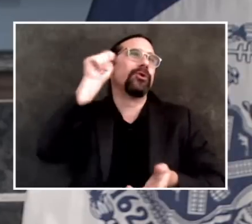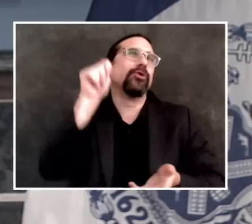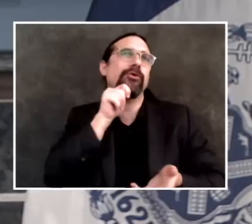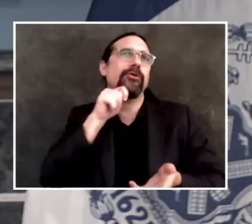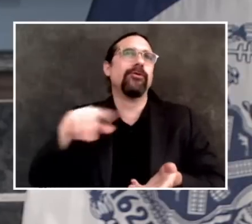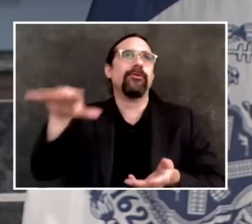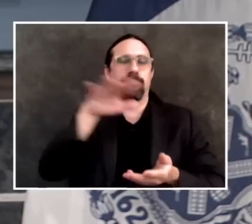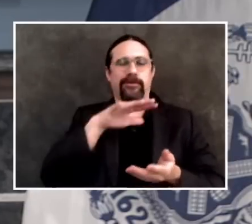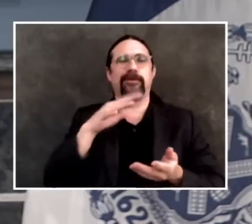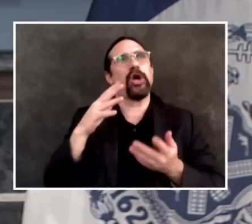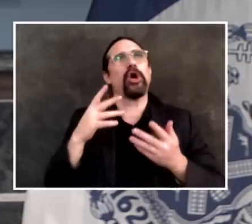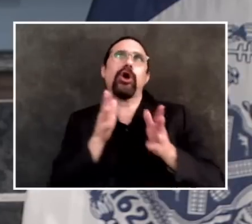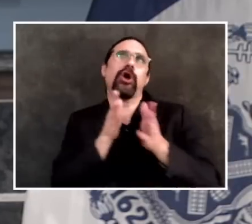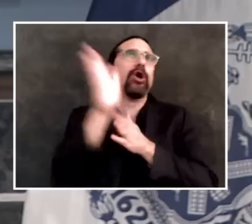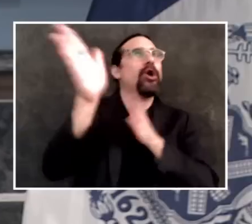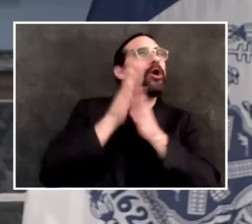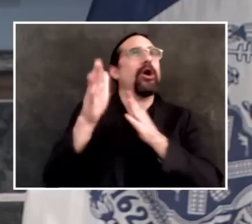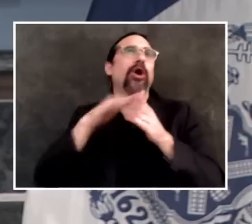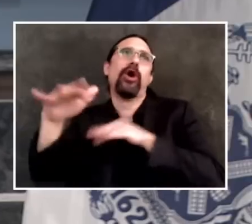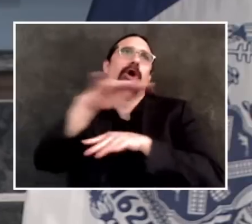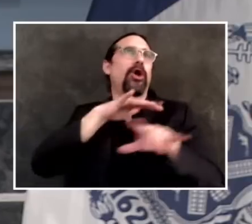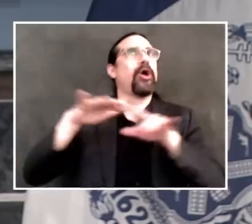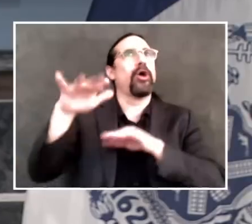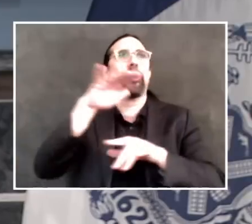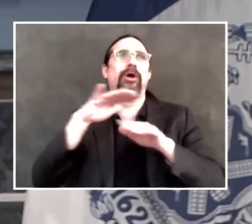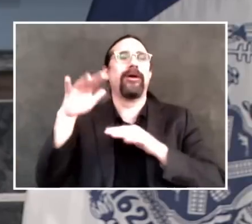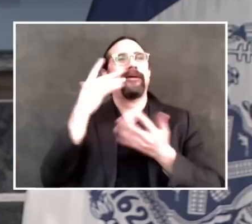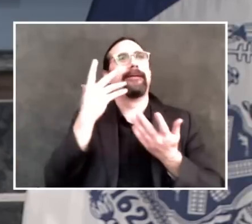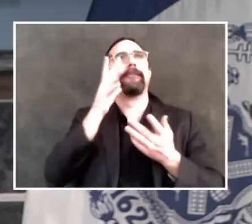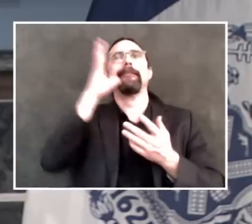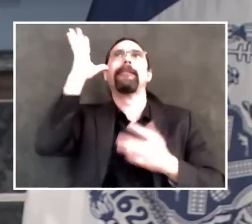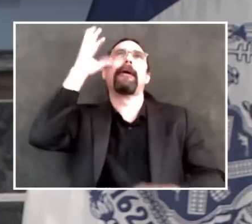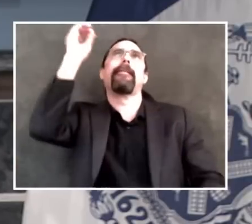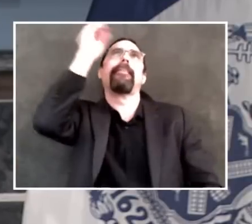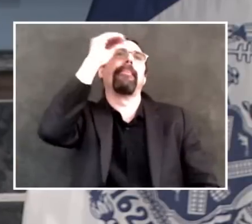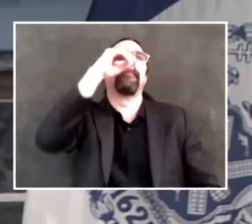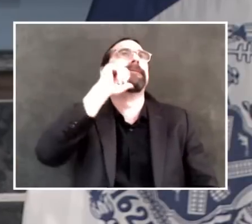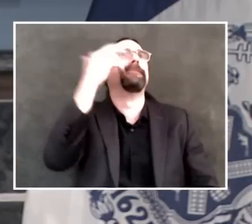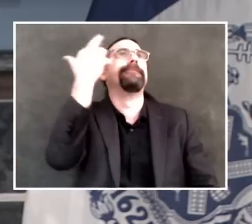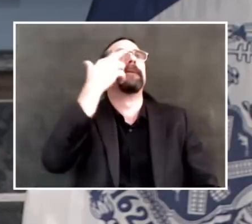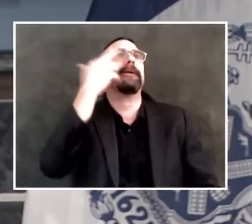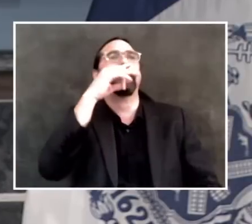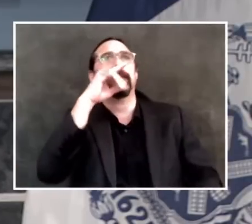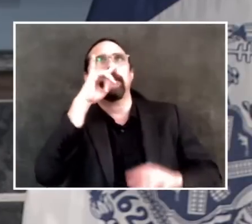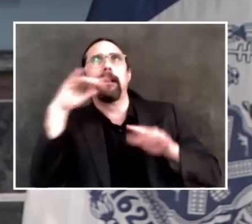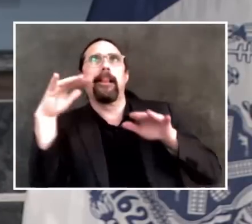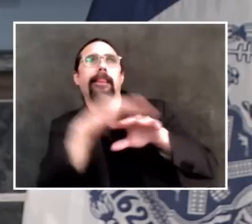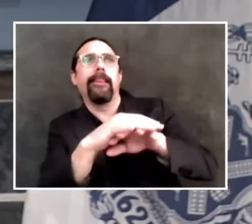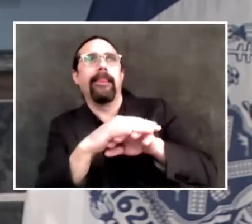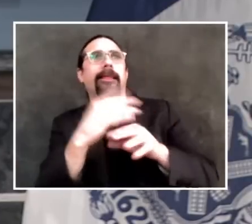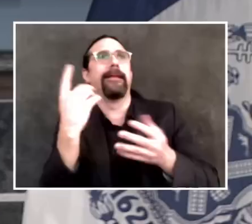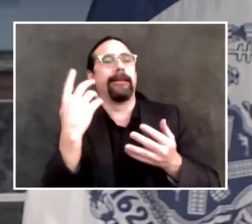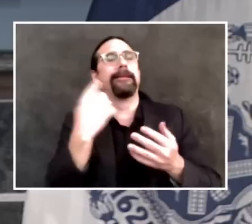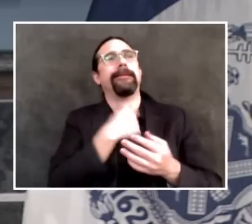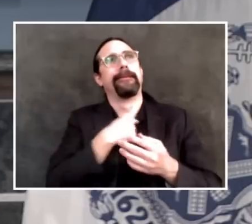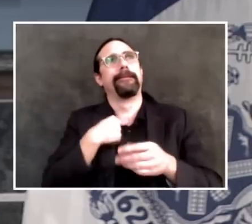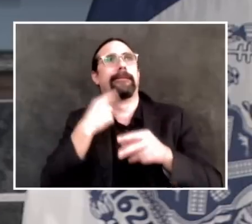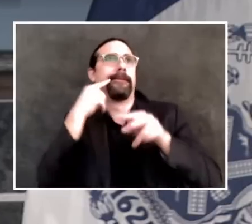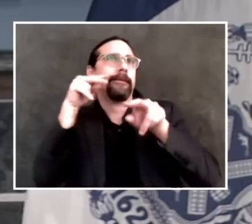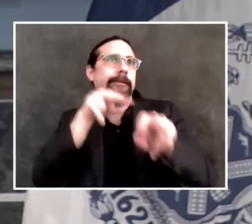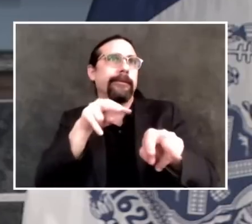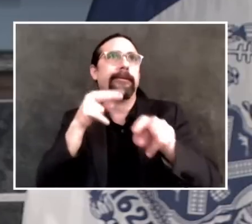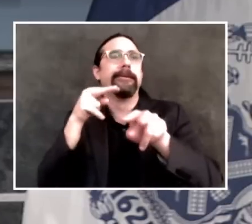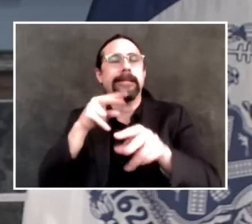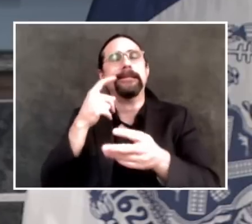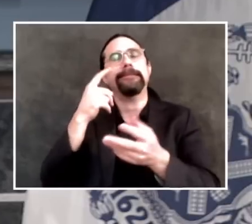do every single day in dealing with teenagers. I certainly did, and Shirlane did when we were bringing up our children. So it's not a surprise